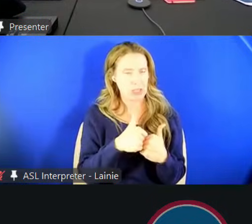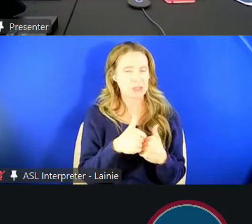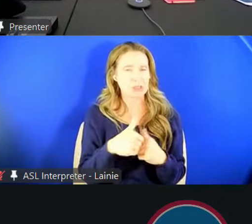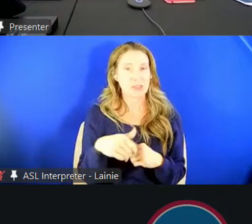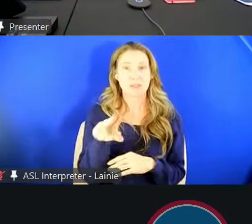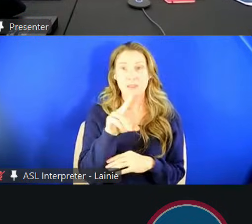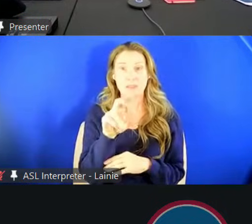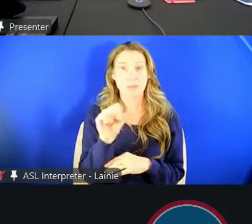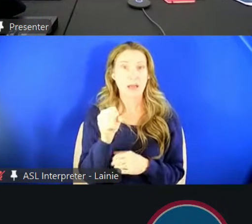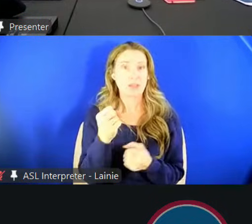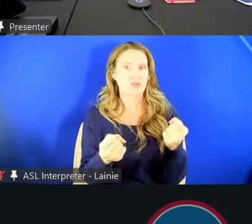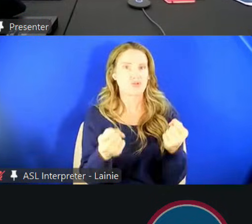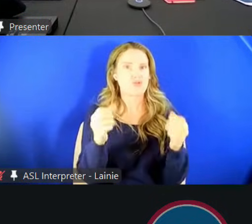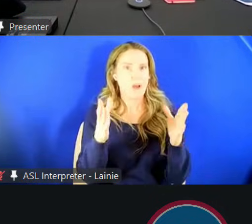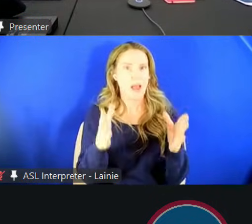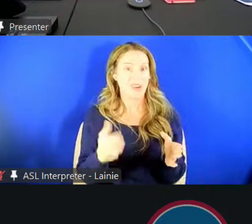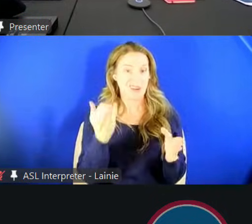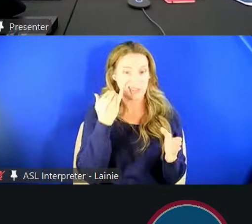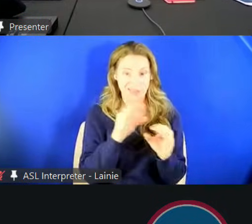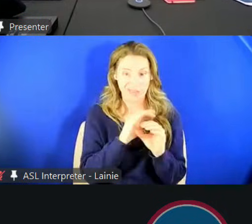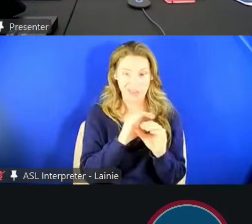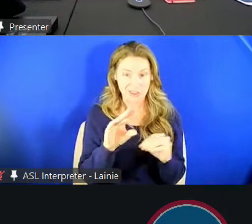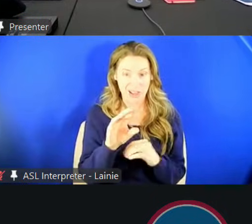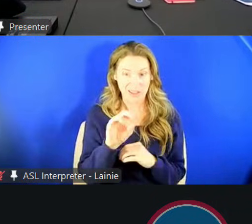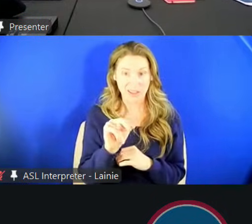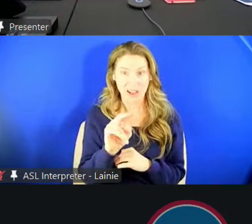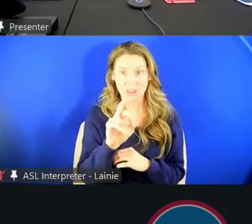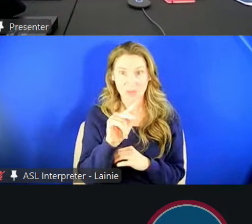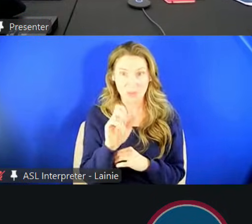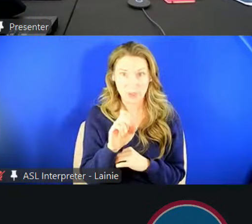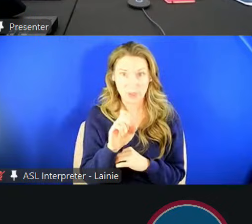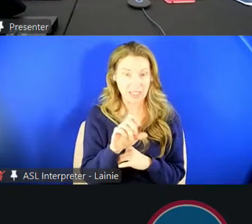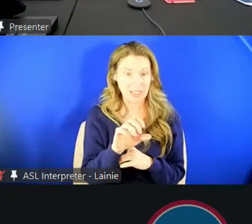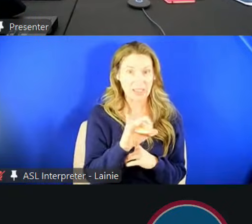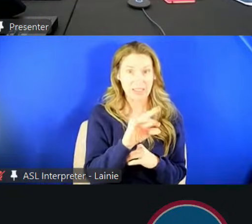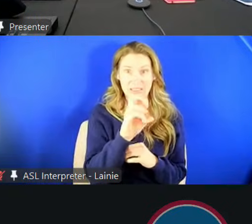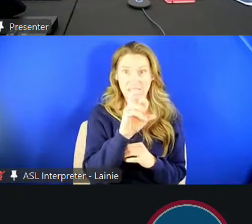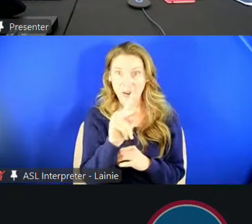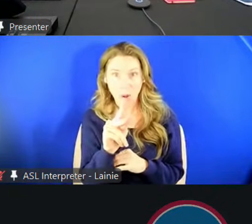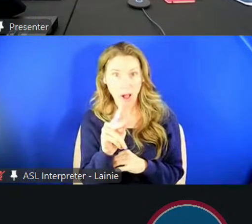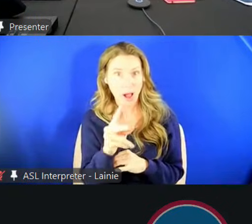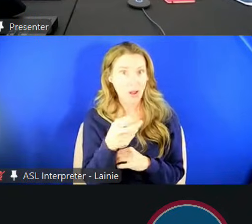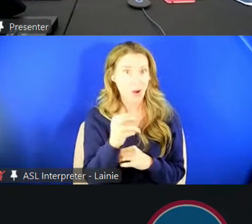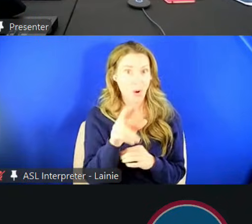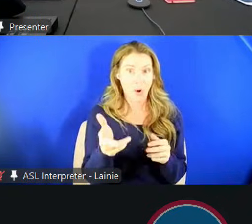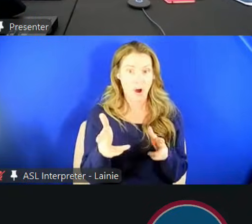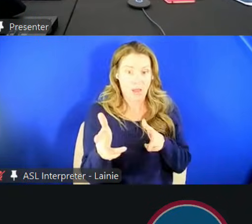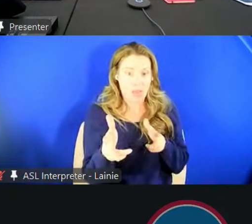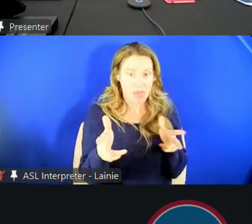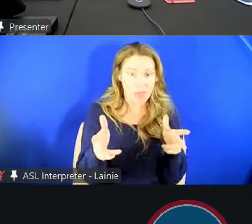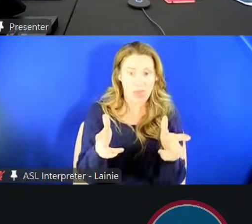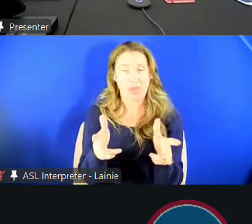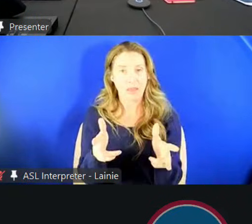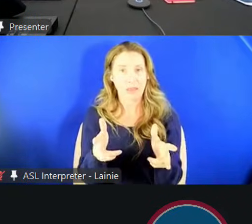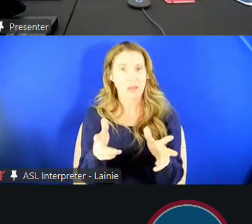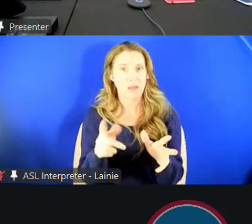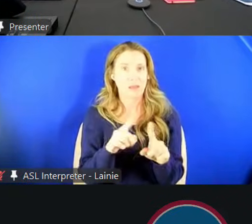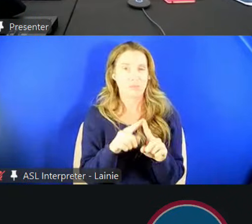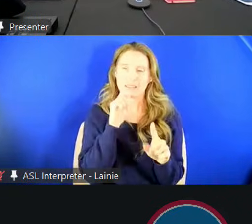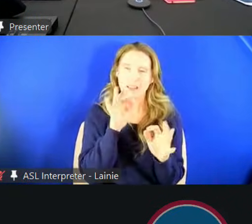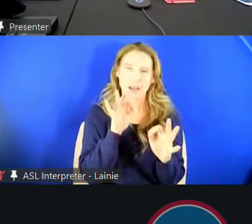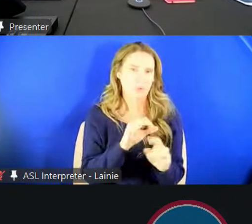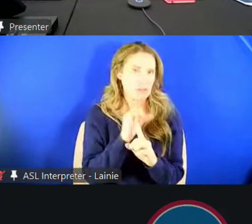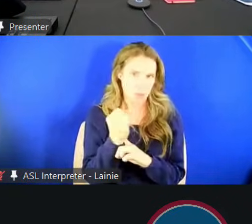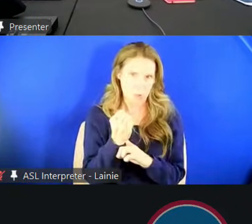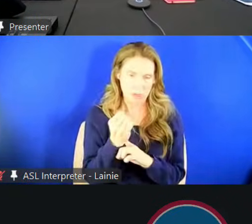just, not a concrete sidewalk pad or something, can pull up past it into the intersection, but it's not an ideal situation.